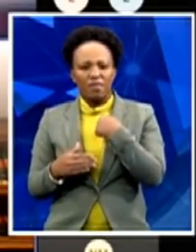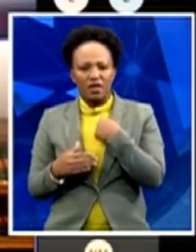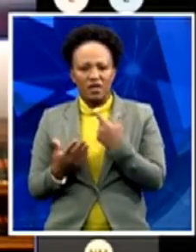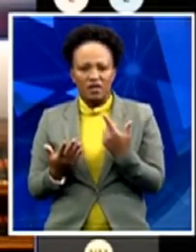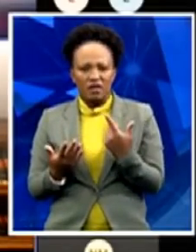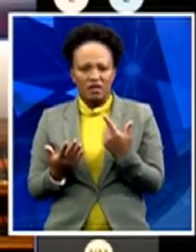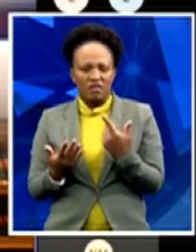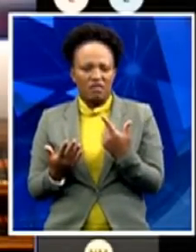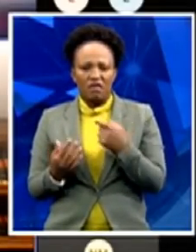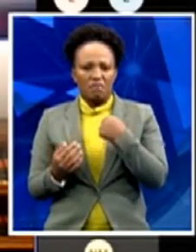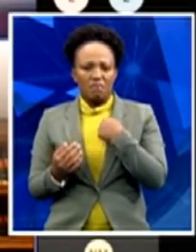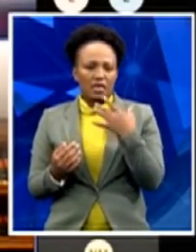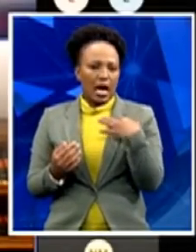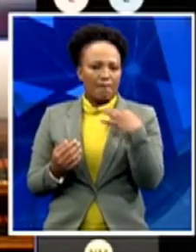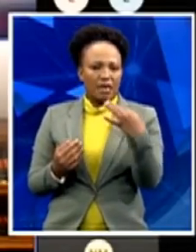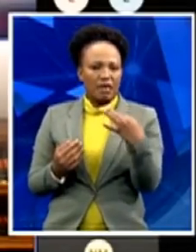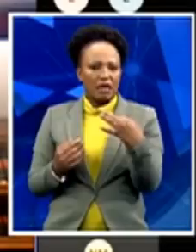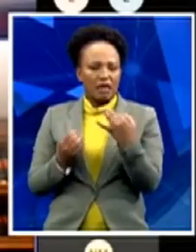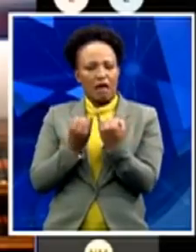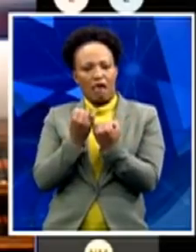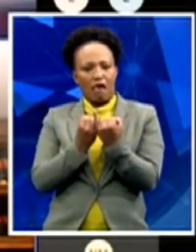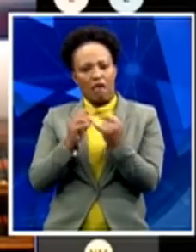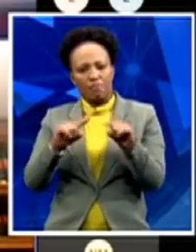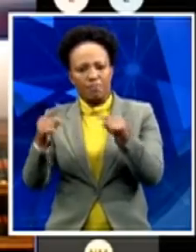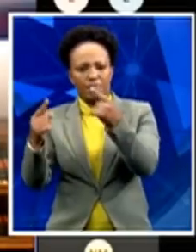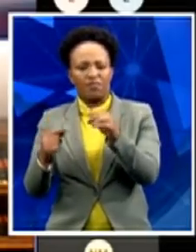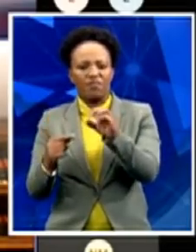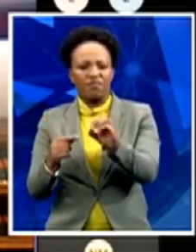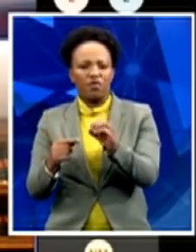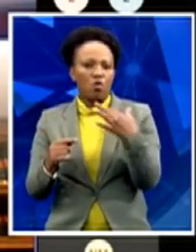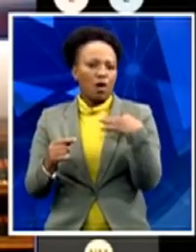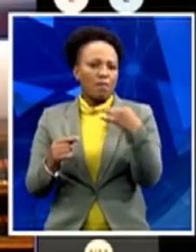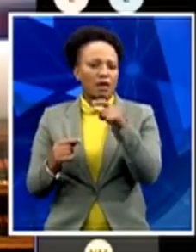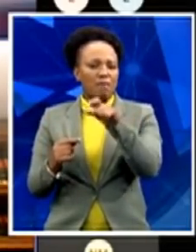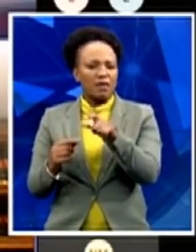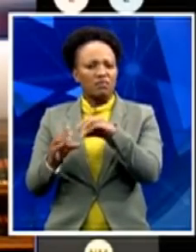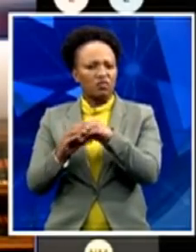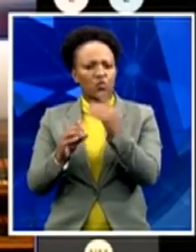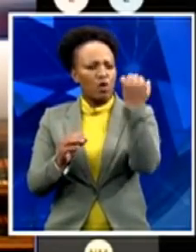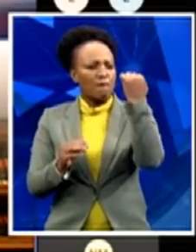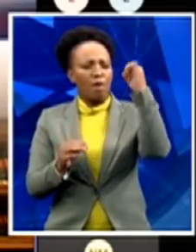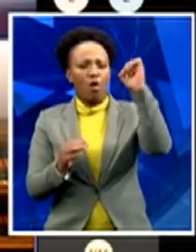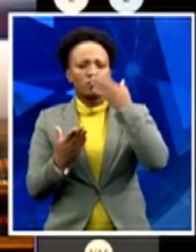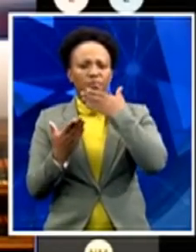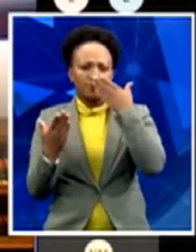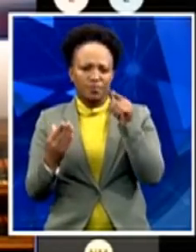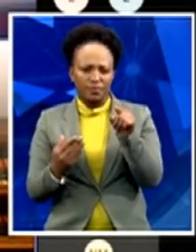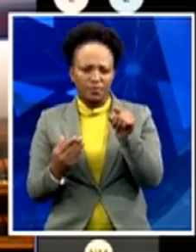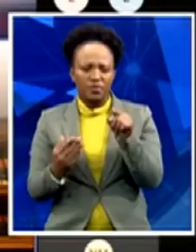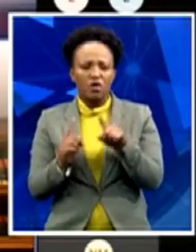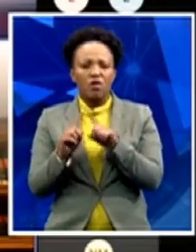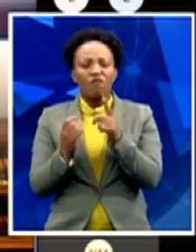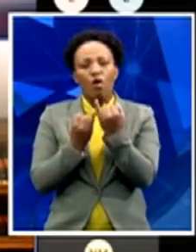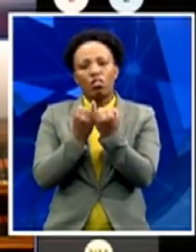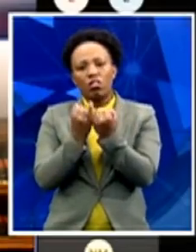this application that the application is unopposed. And I'll briefly deal with the contentions of the applicant